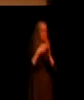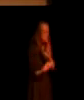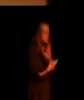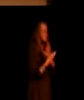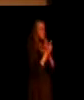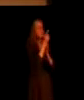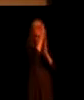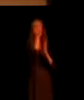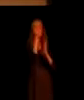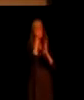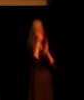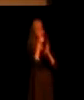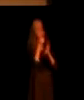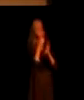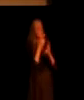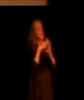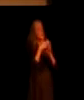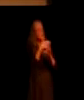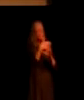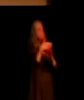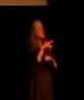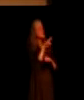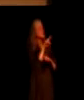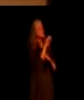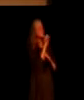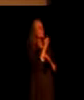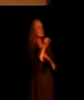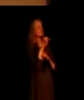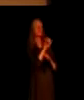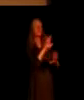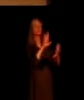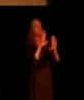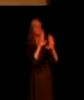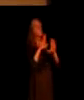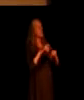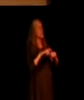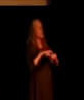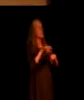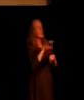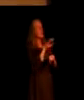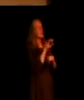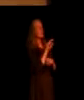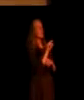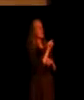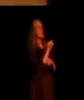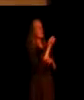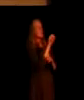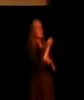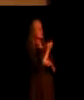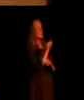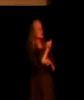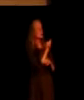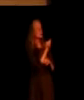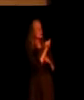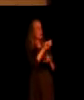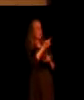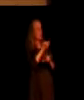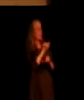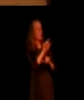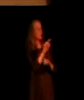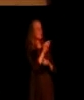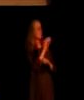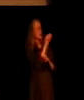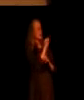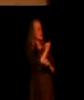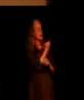the 1970s. I mean, those really were the glory days of NASA. And at NASA headquarters, they still think